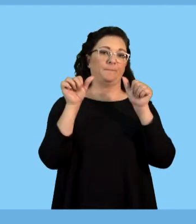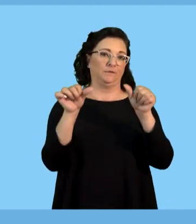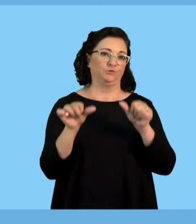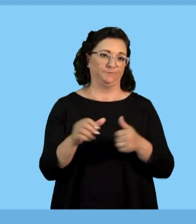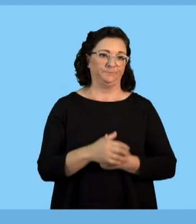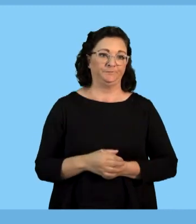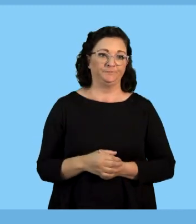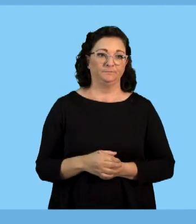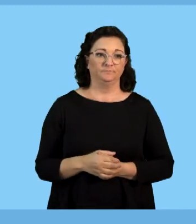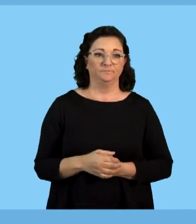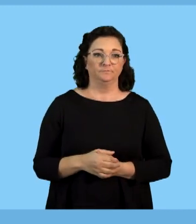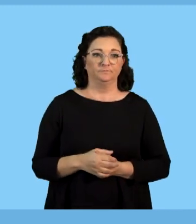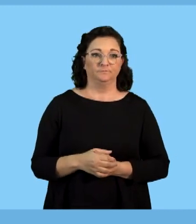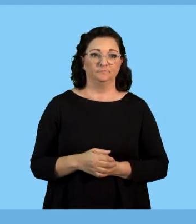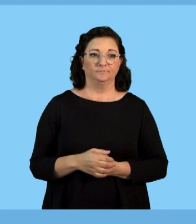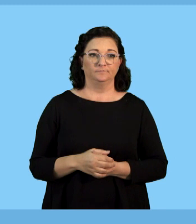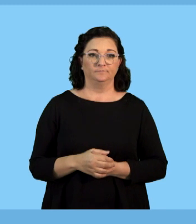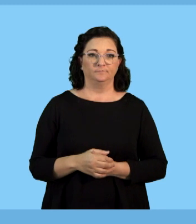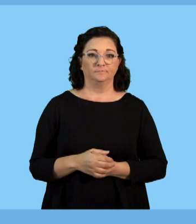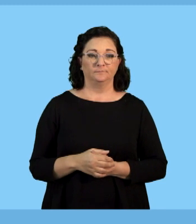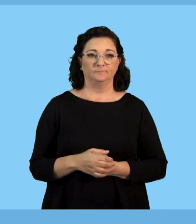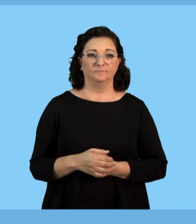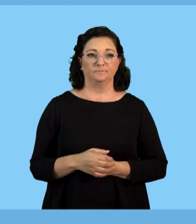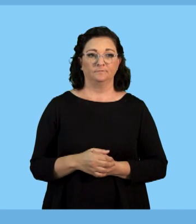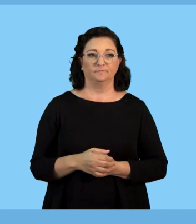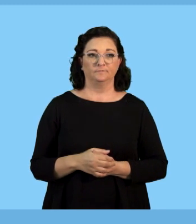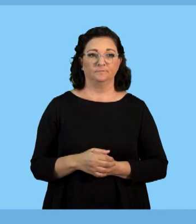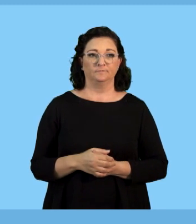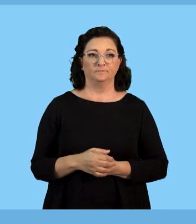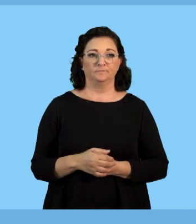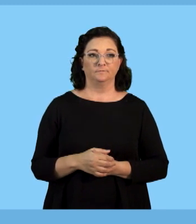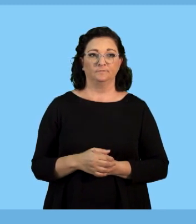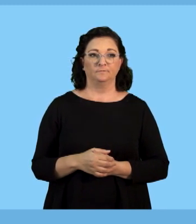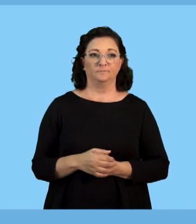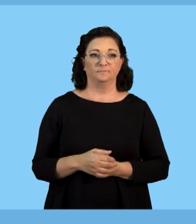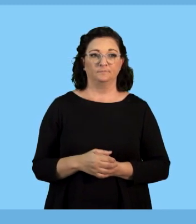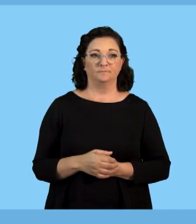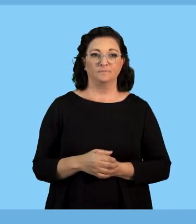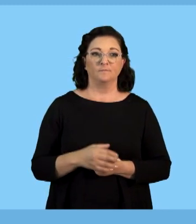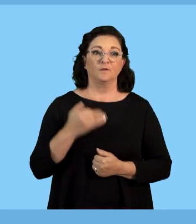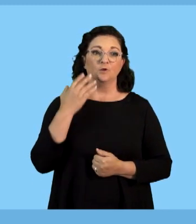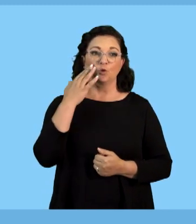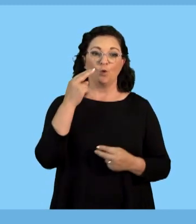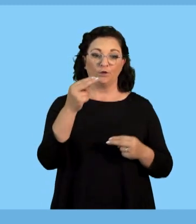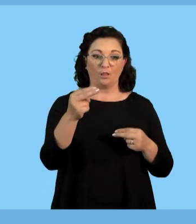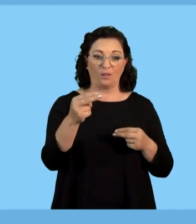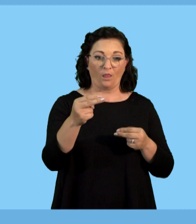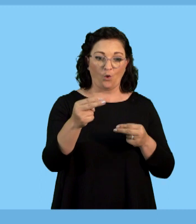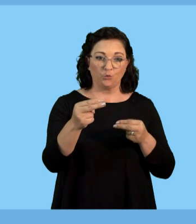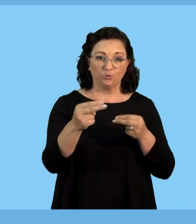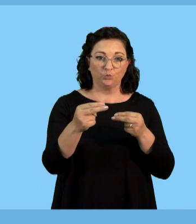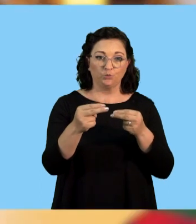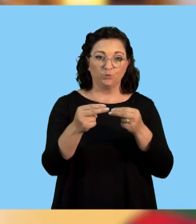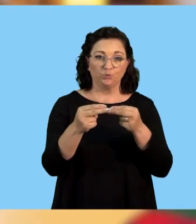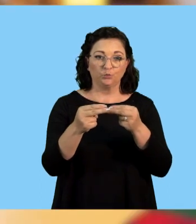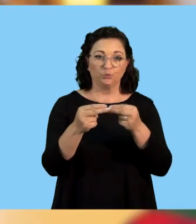that we have here. When we move on to this now, we are saying when you are moving closer to the object, so when